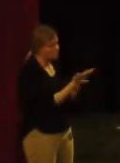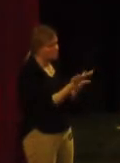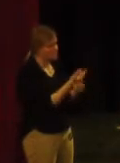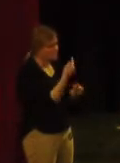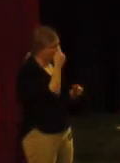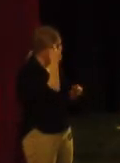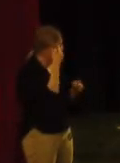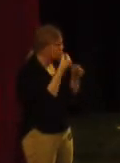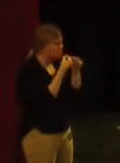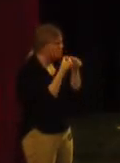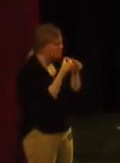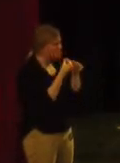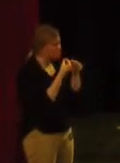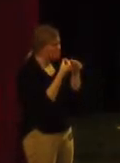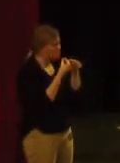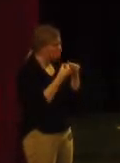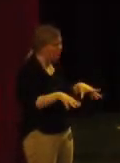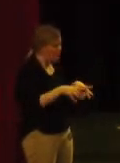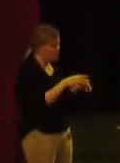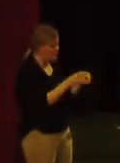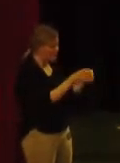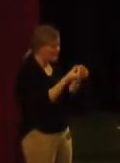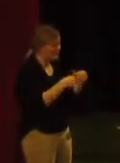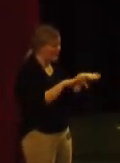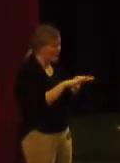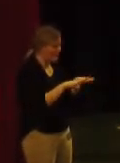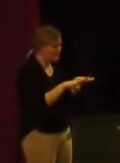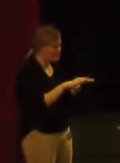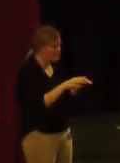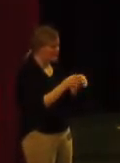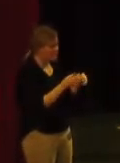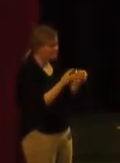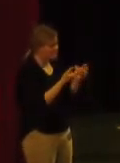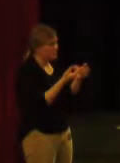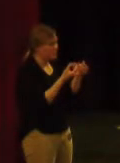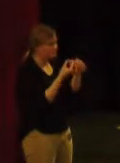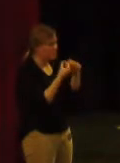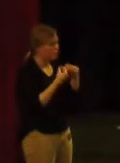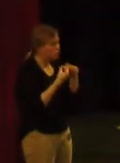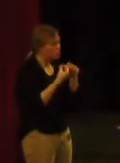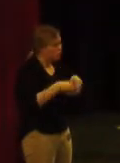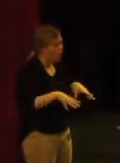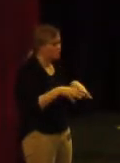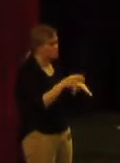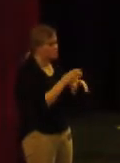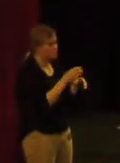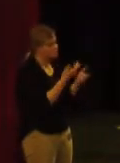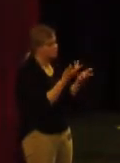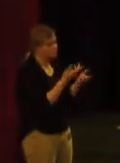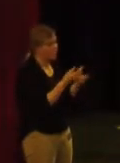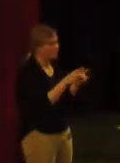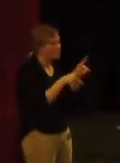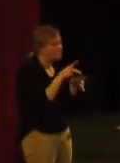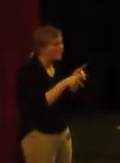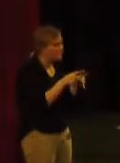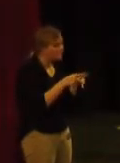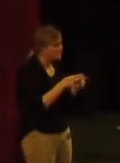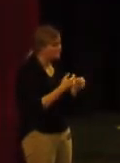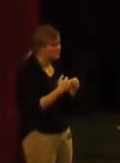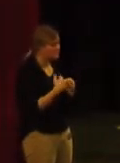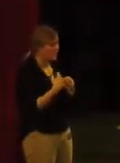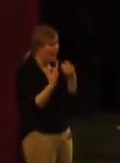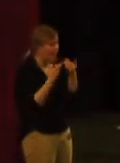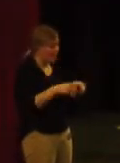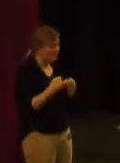When you lose a great part of your land and some of your people like that, that tends to stick with you for 150 years or more. So that's something that's kind of